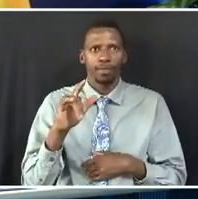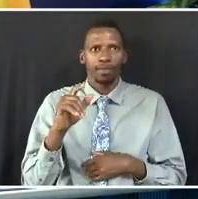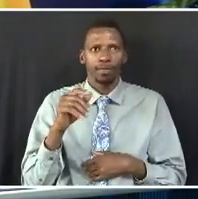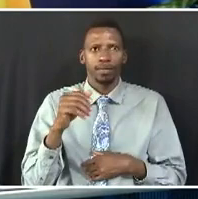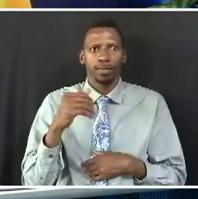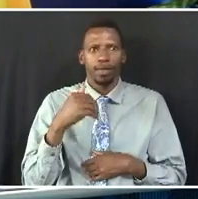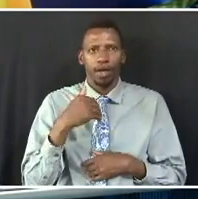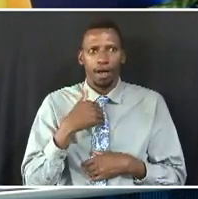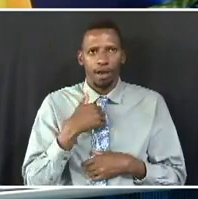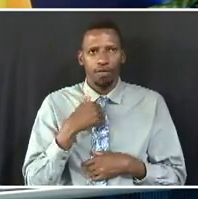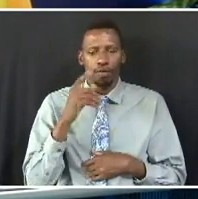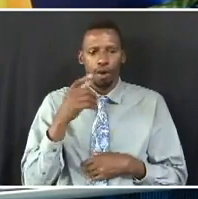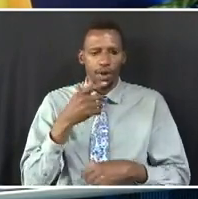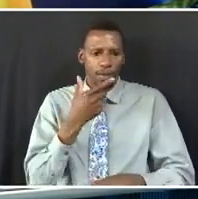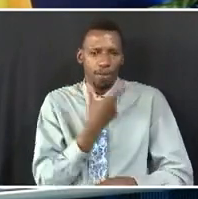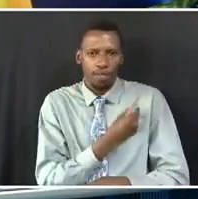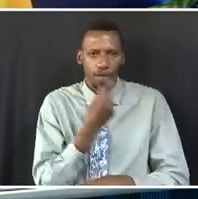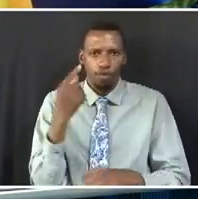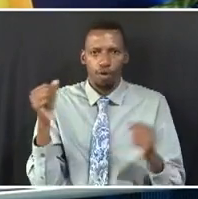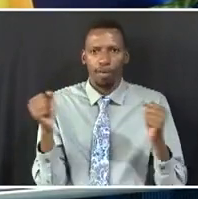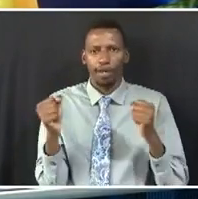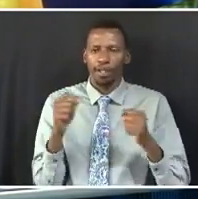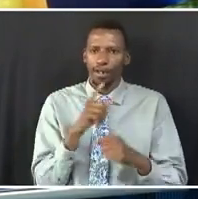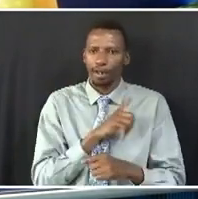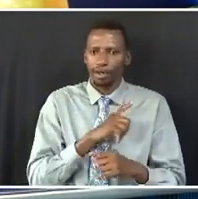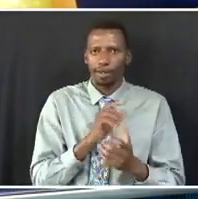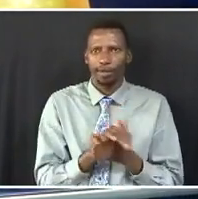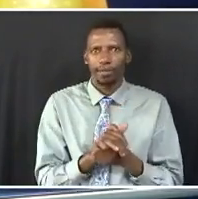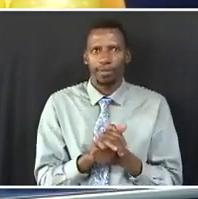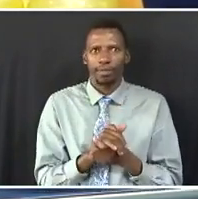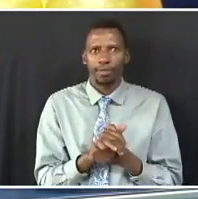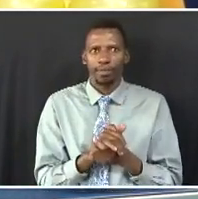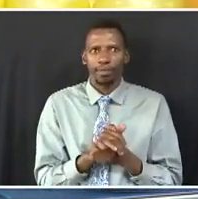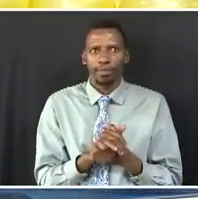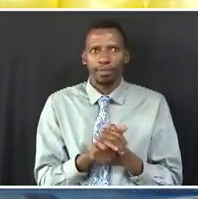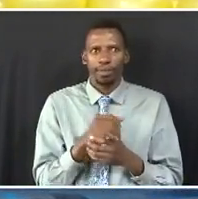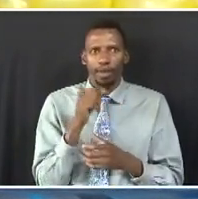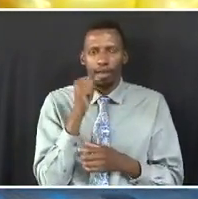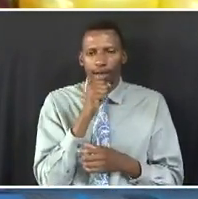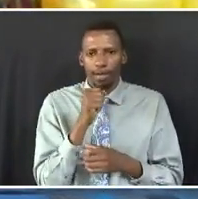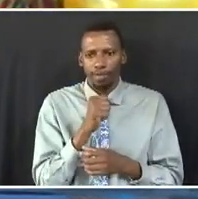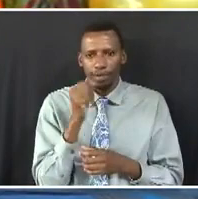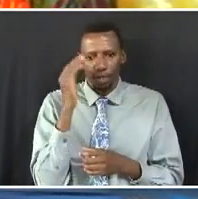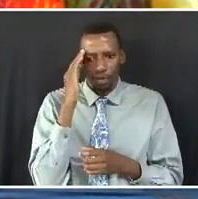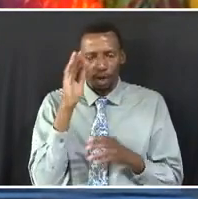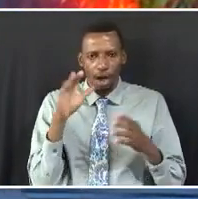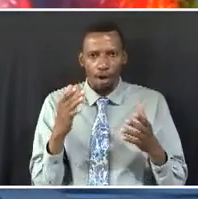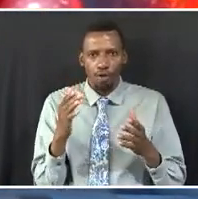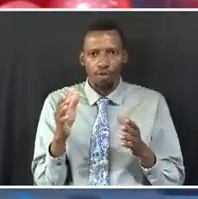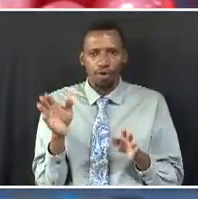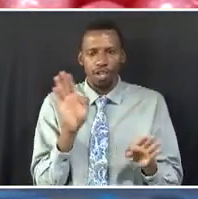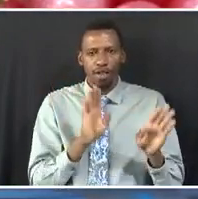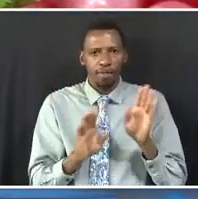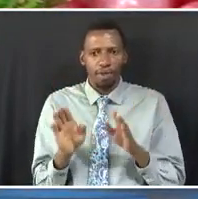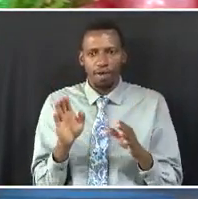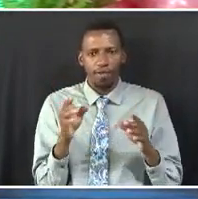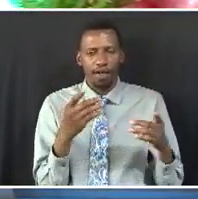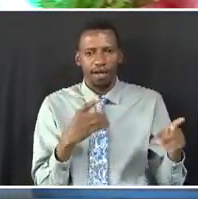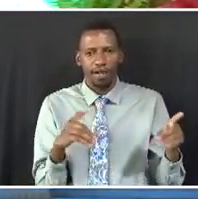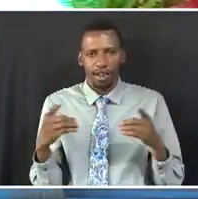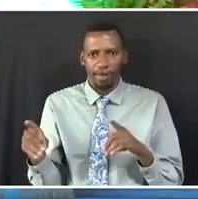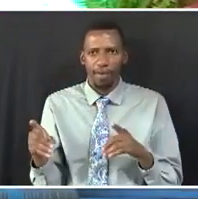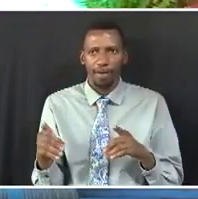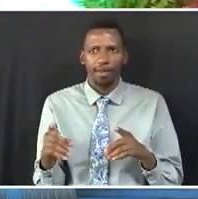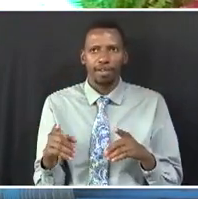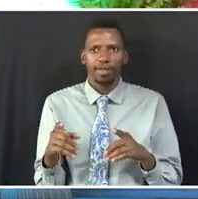dose remaining for malaria. He's very lucky. Of course, the museum knew how to dramatize. That was mere drama.